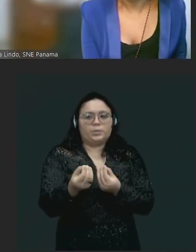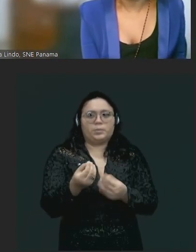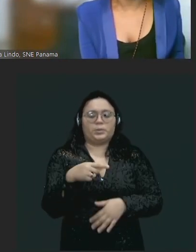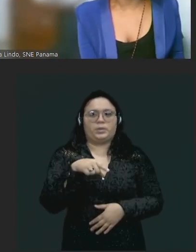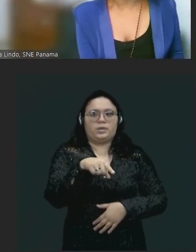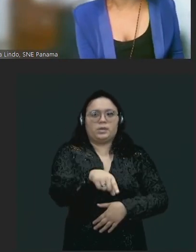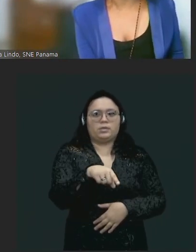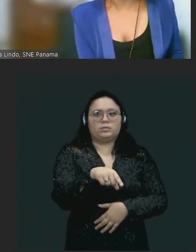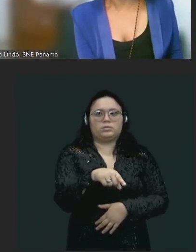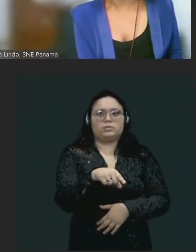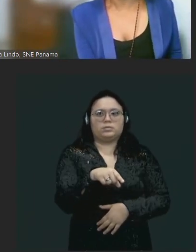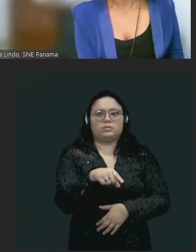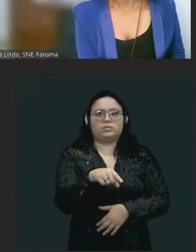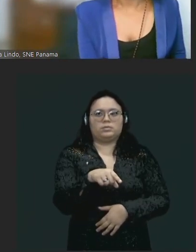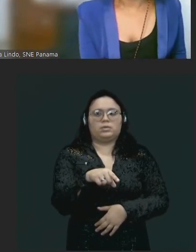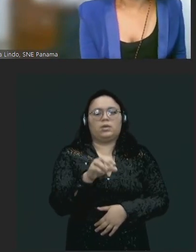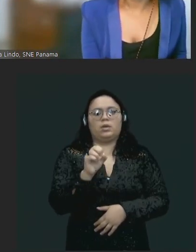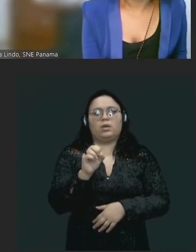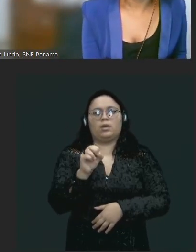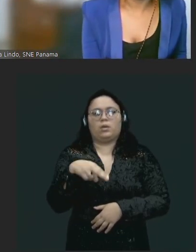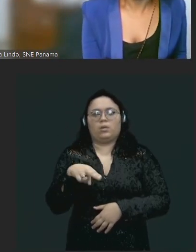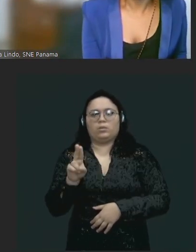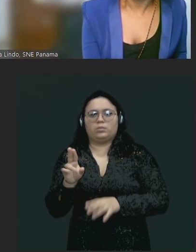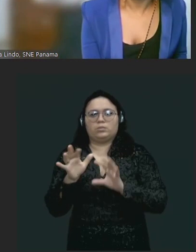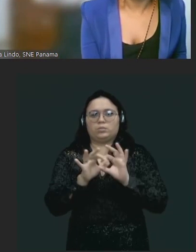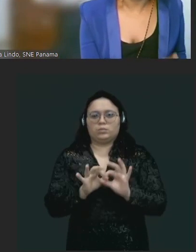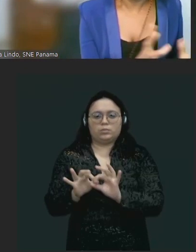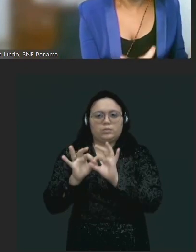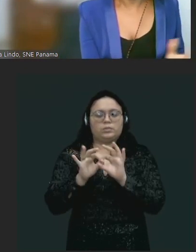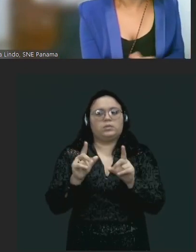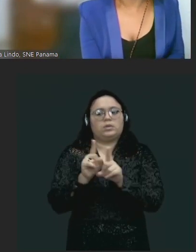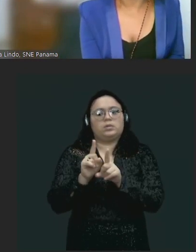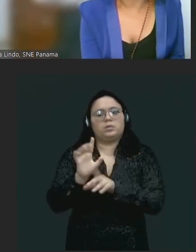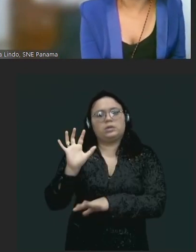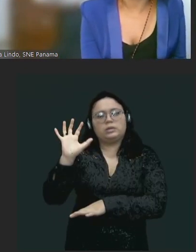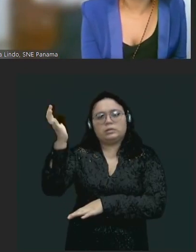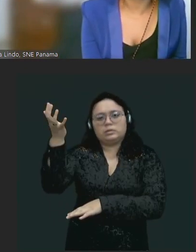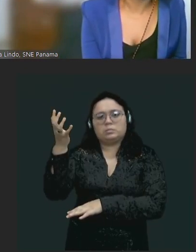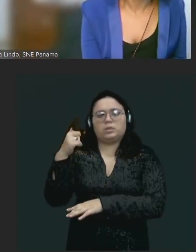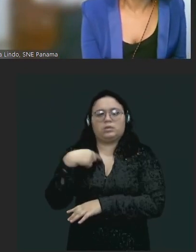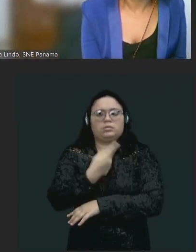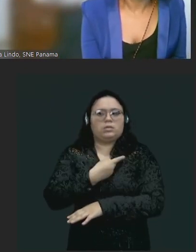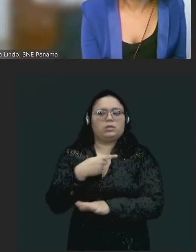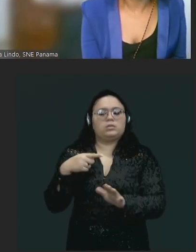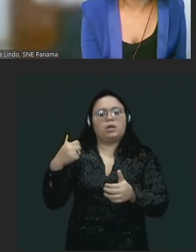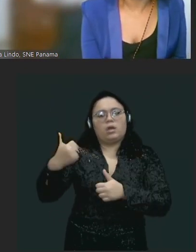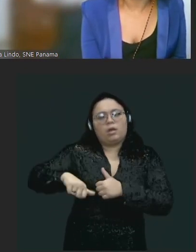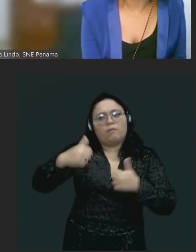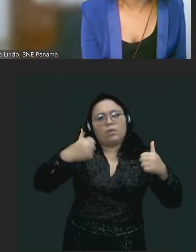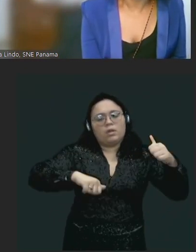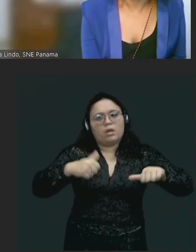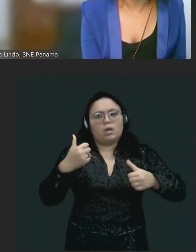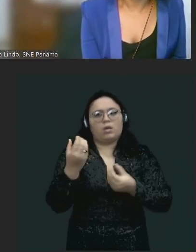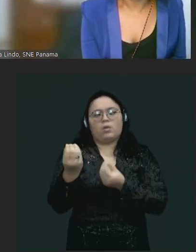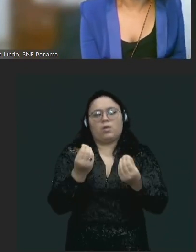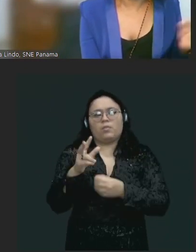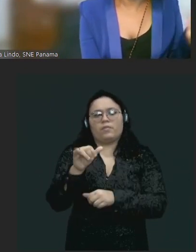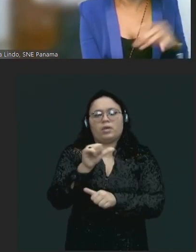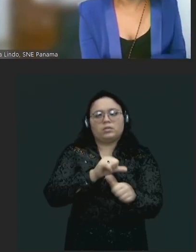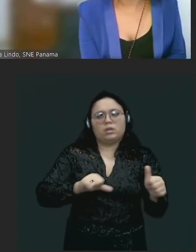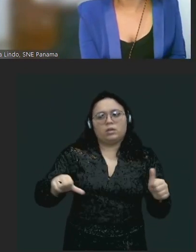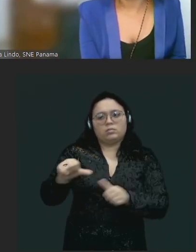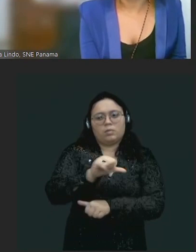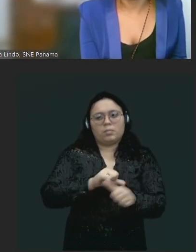UNDP, also working with UNEP and Euroclima to evaluate how we are going to transform